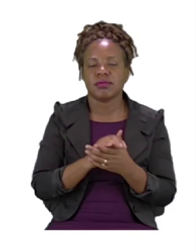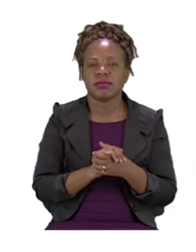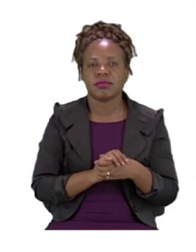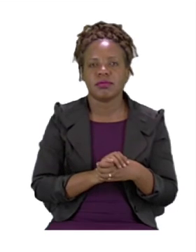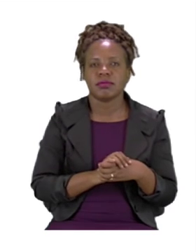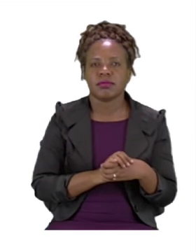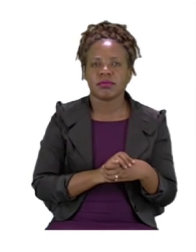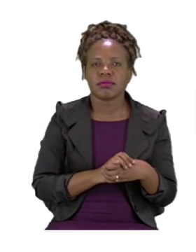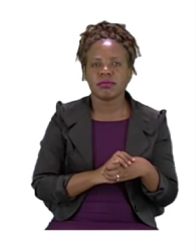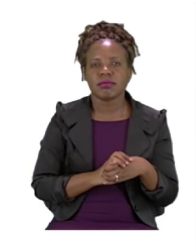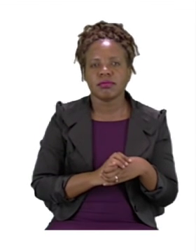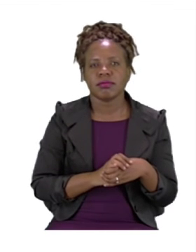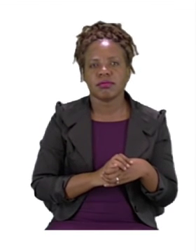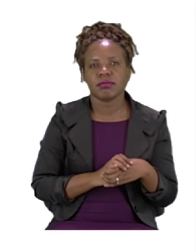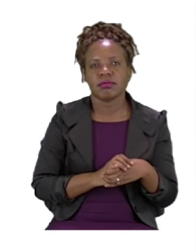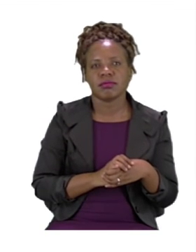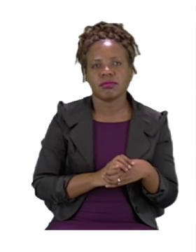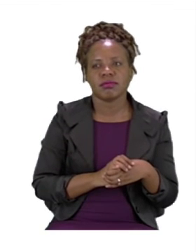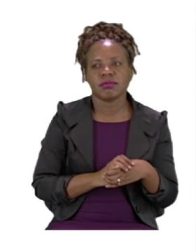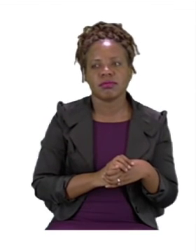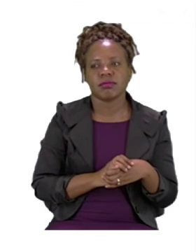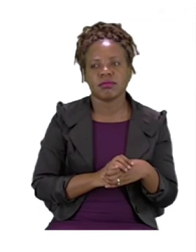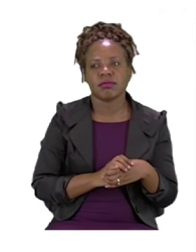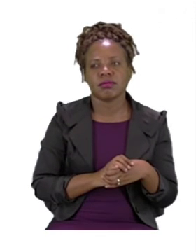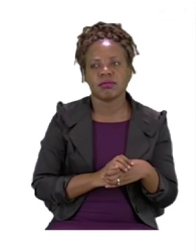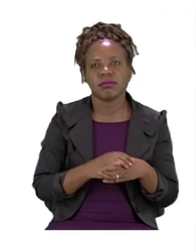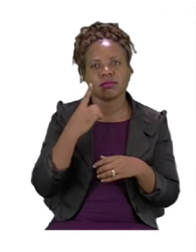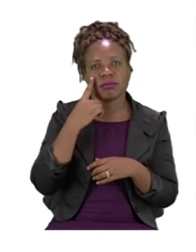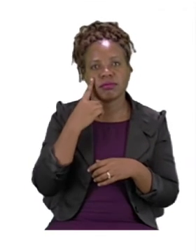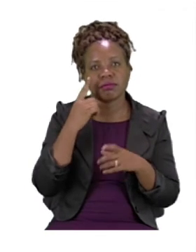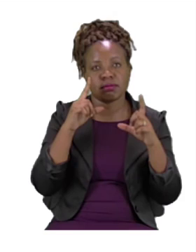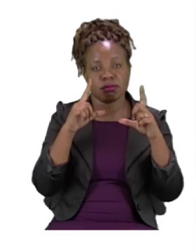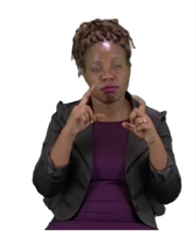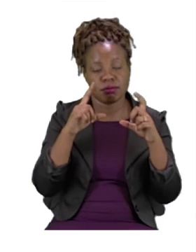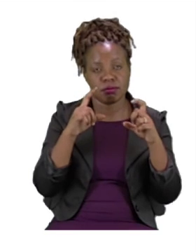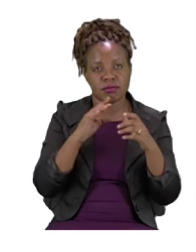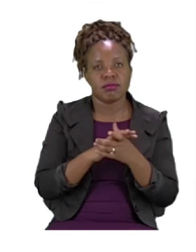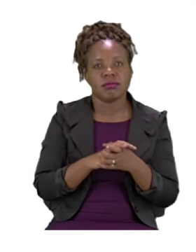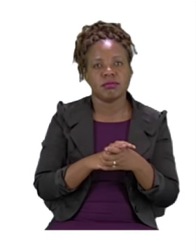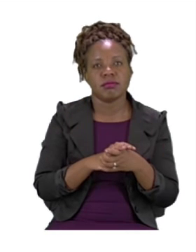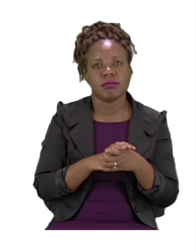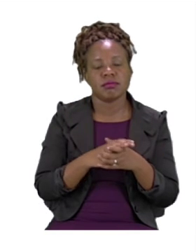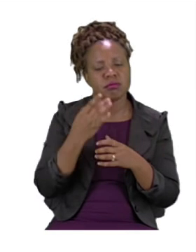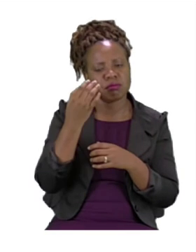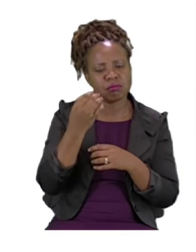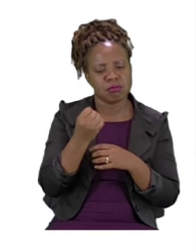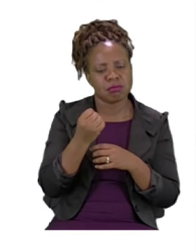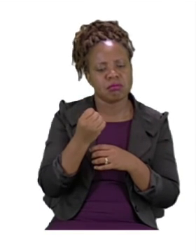part. Now let's take a look at the pictures. On top there we have the